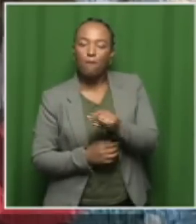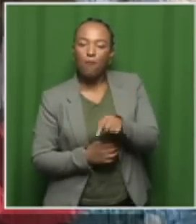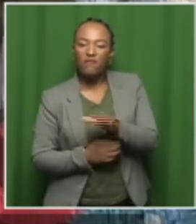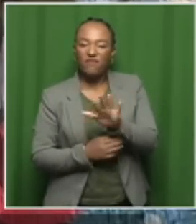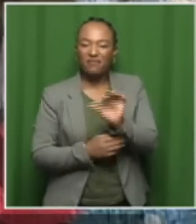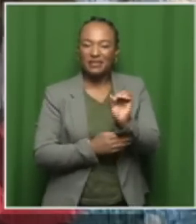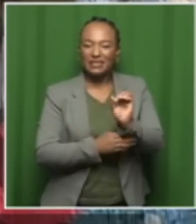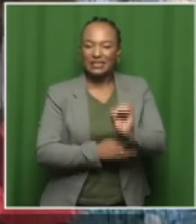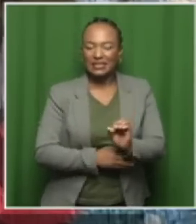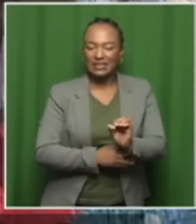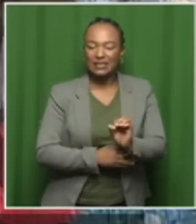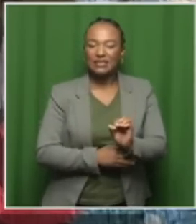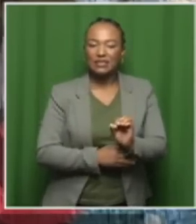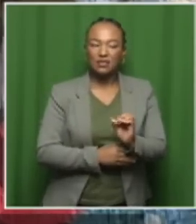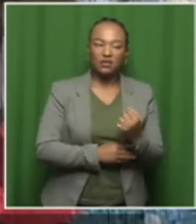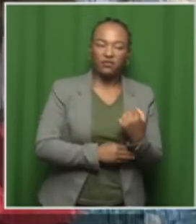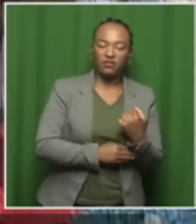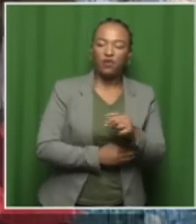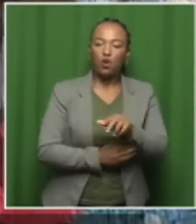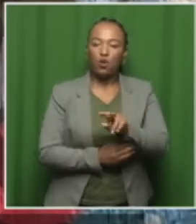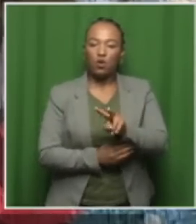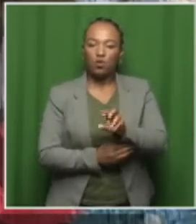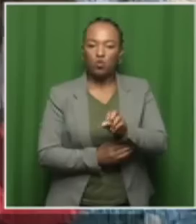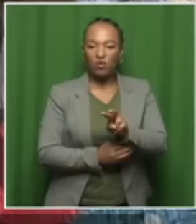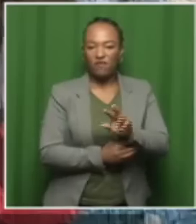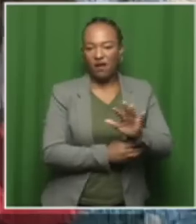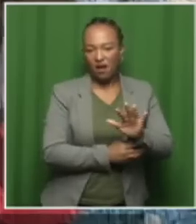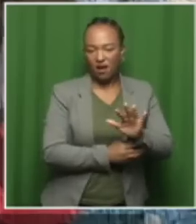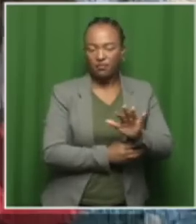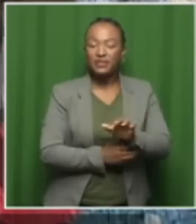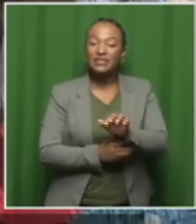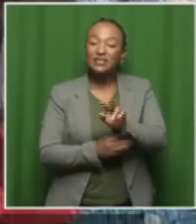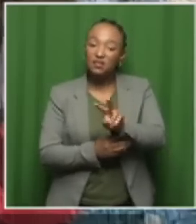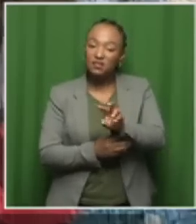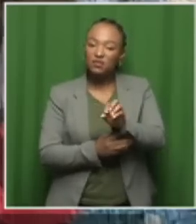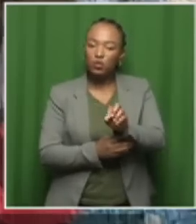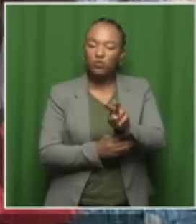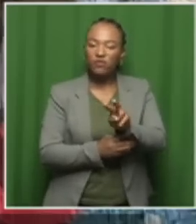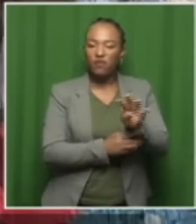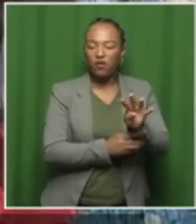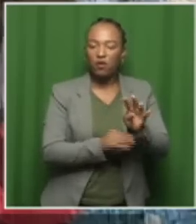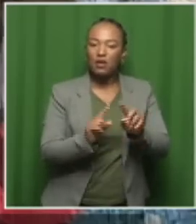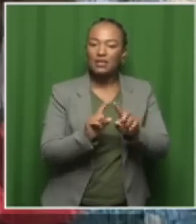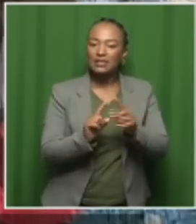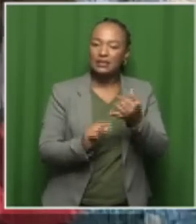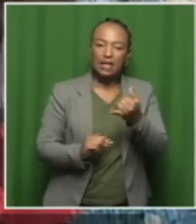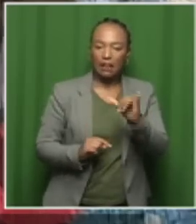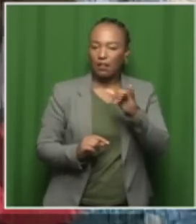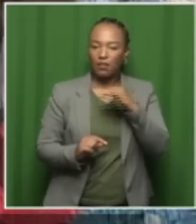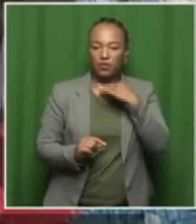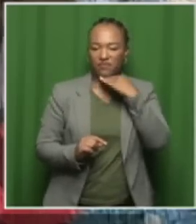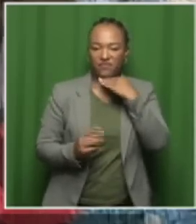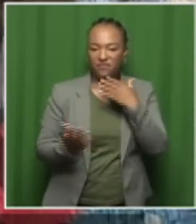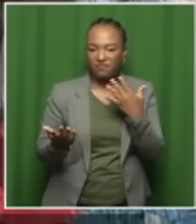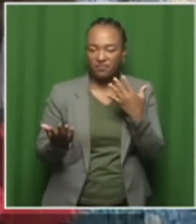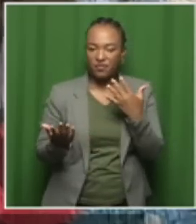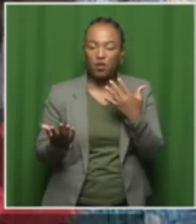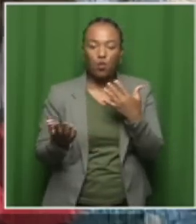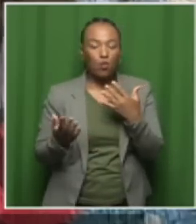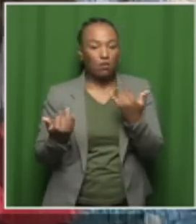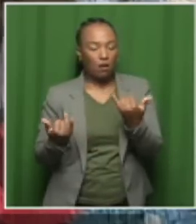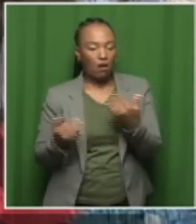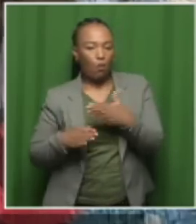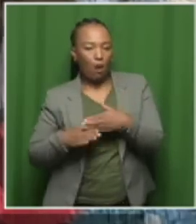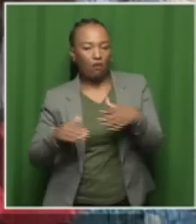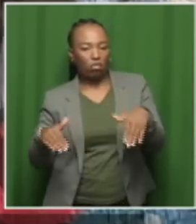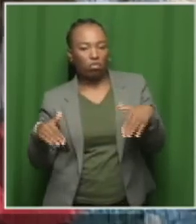will have recorded in 2024. But it clearly is insufficient to fully address the massive unemployment